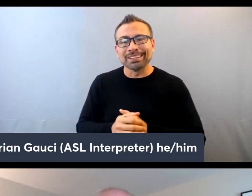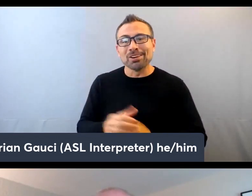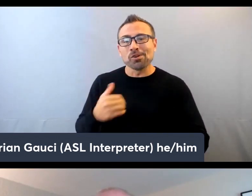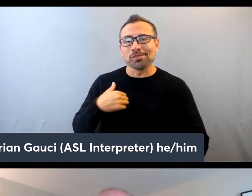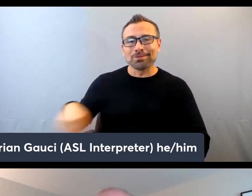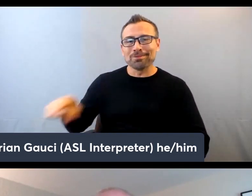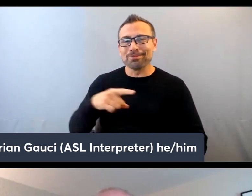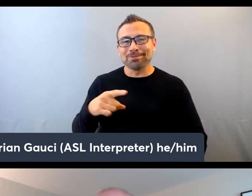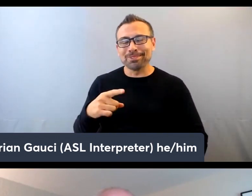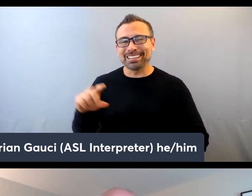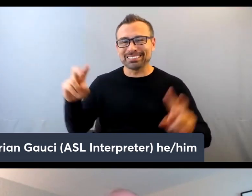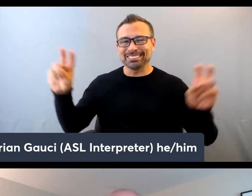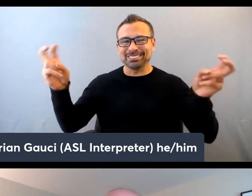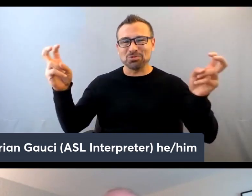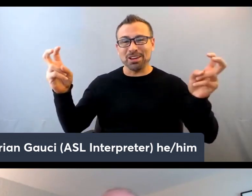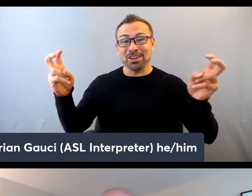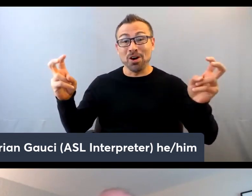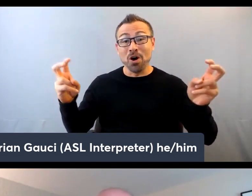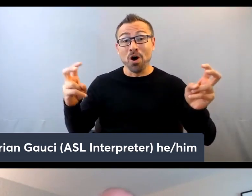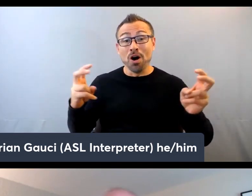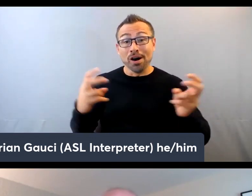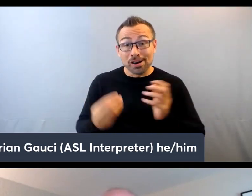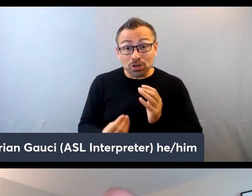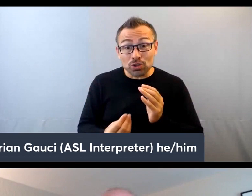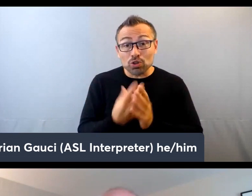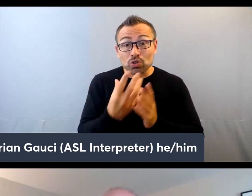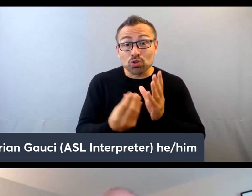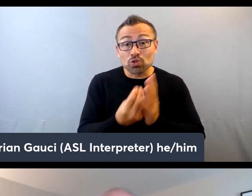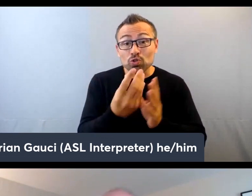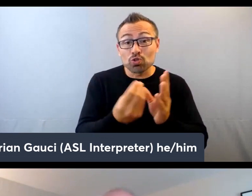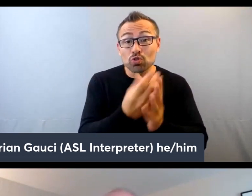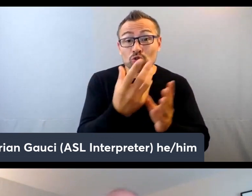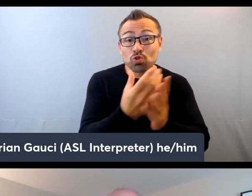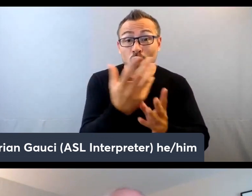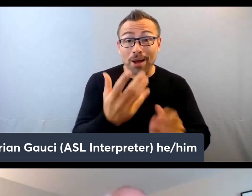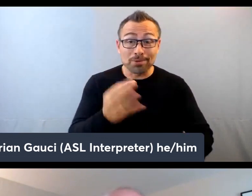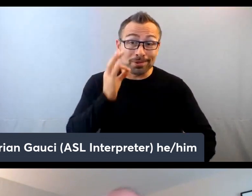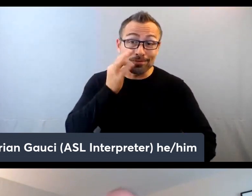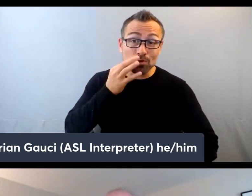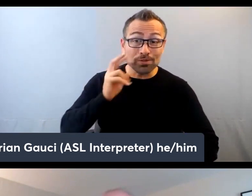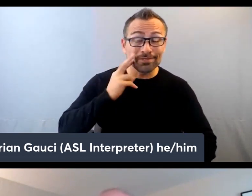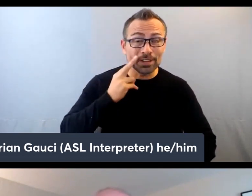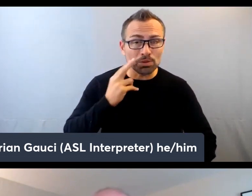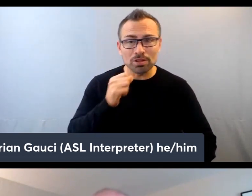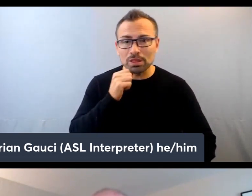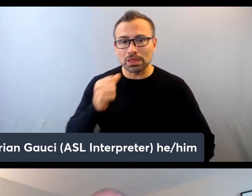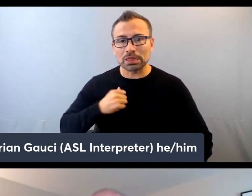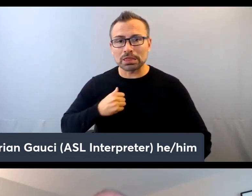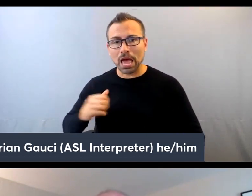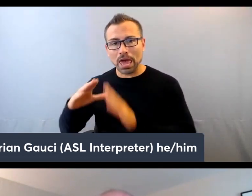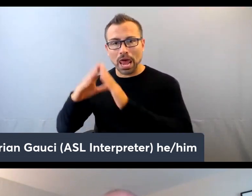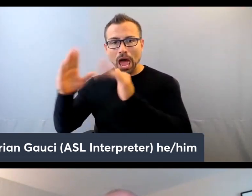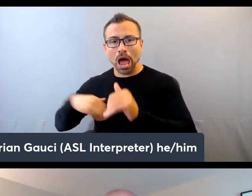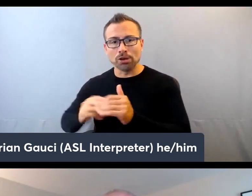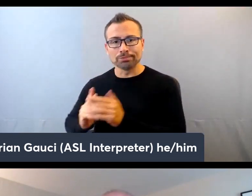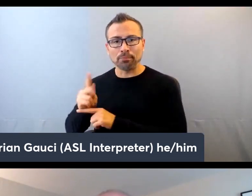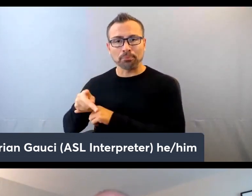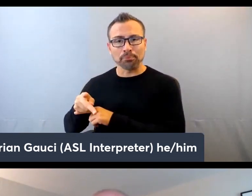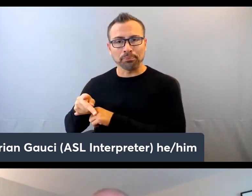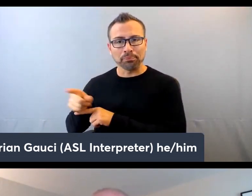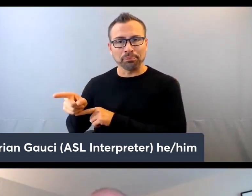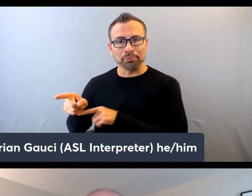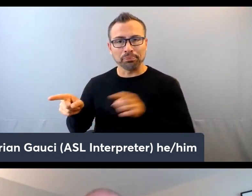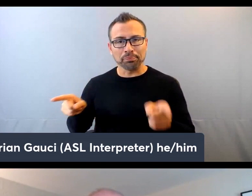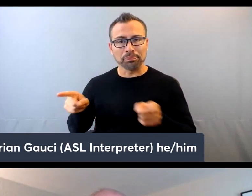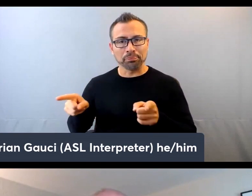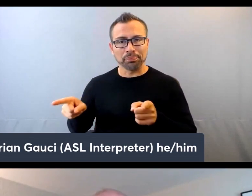houseplants, right? Yes, I'm a vegetarian. I like that one better. Yes. I don't, so, but yeah,